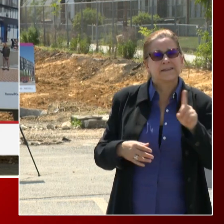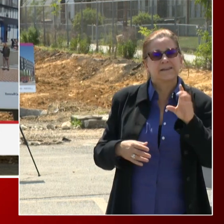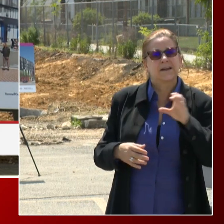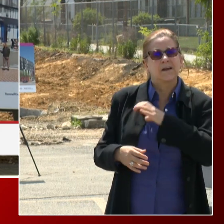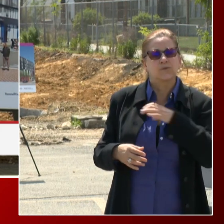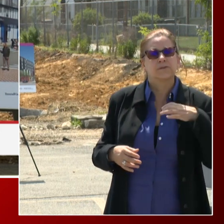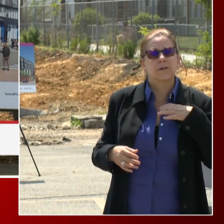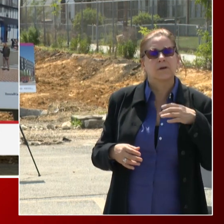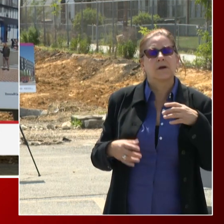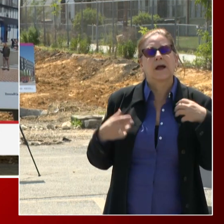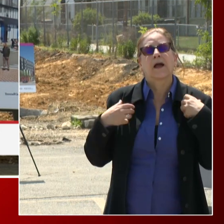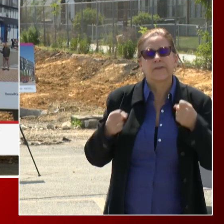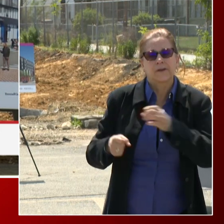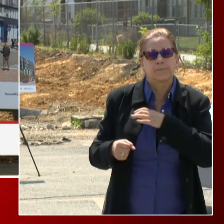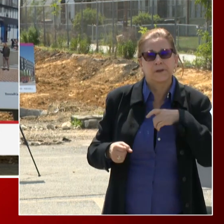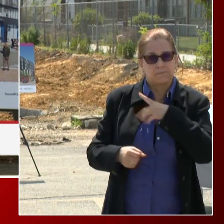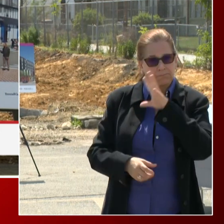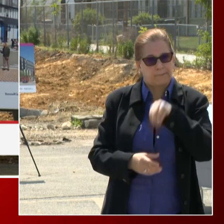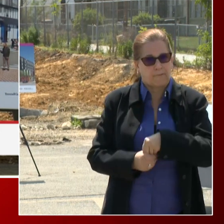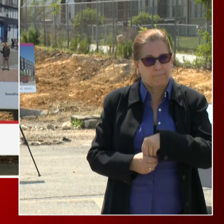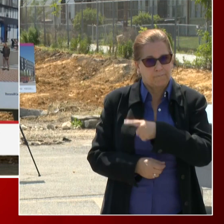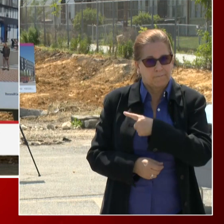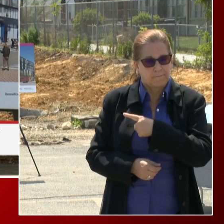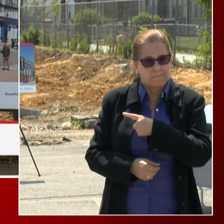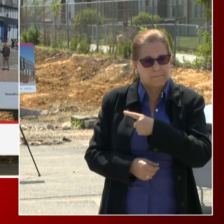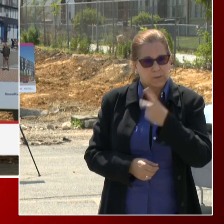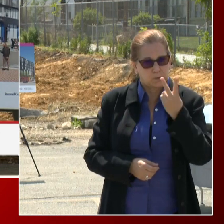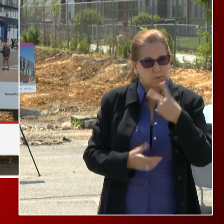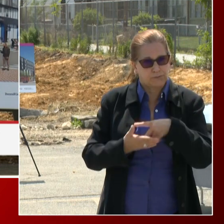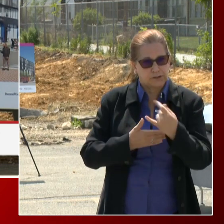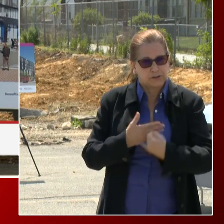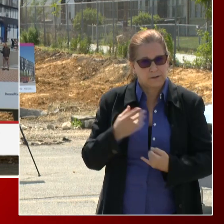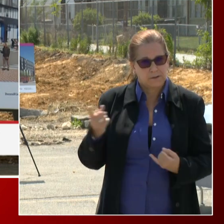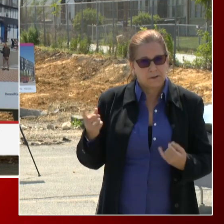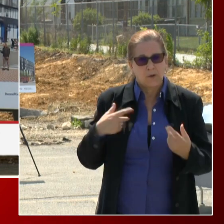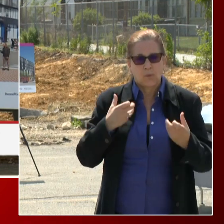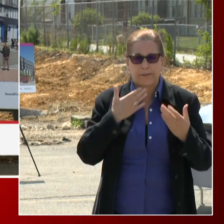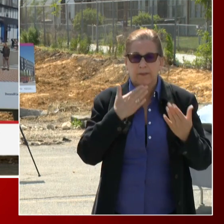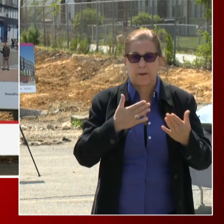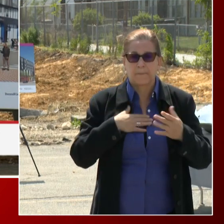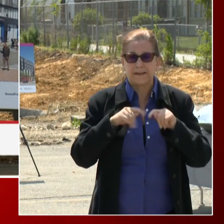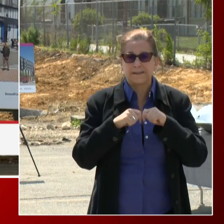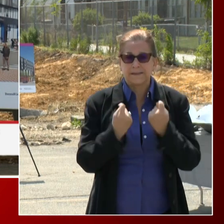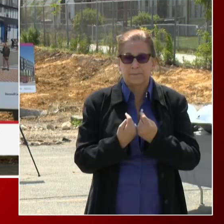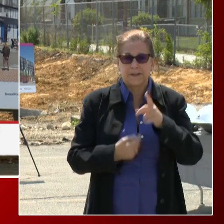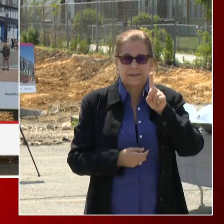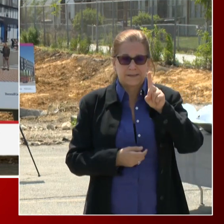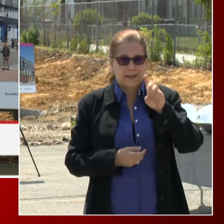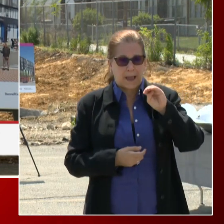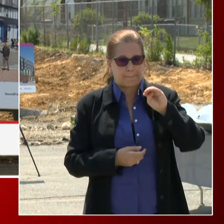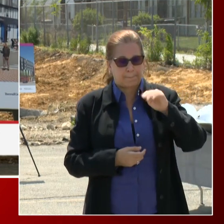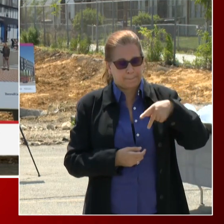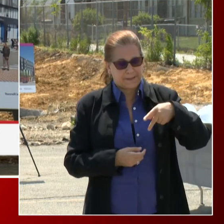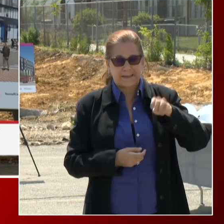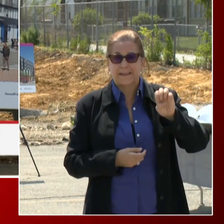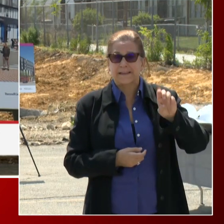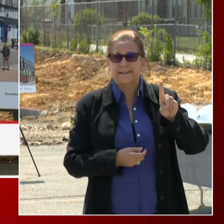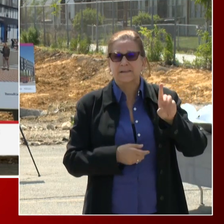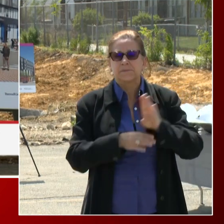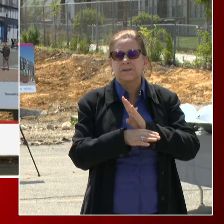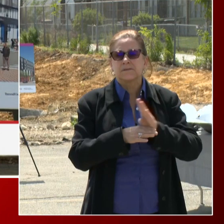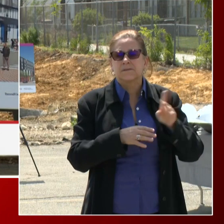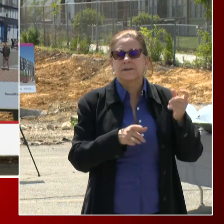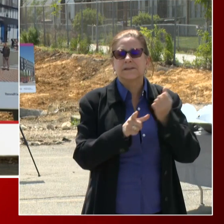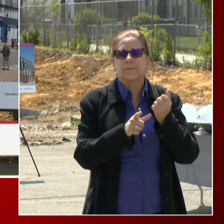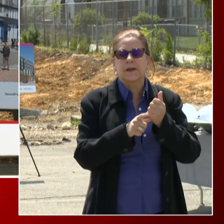also very grateful to my team at DMPED and Deputy Mayor Falchicchio, our team at